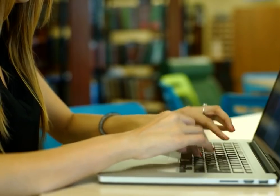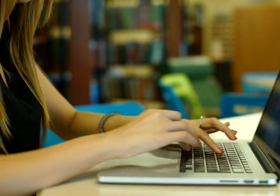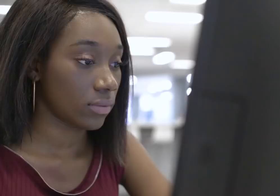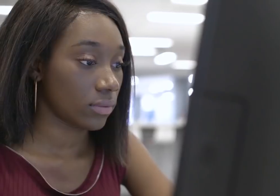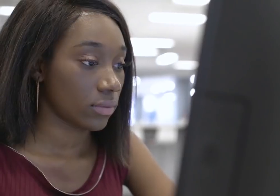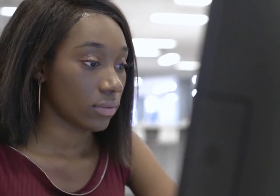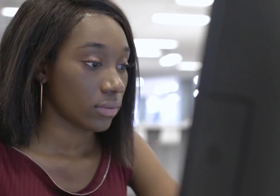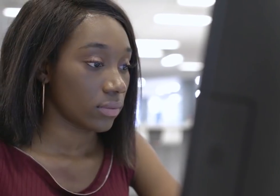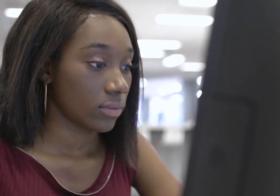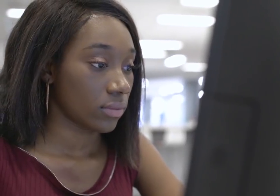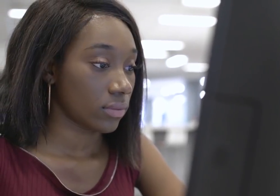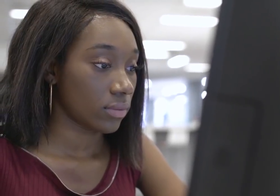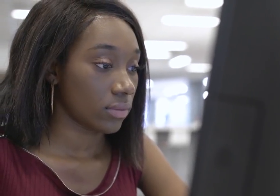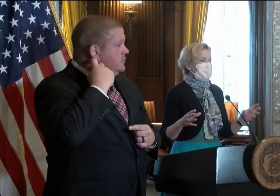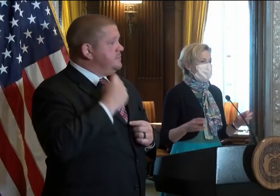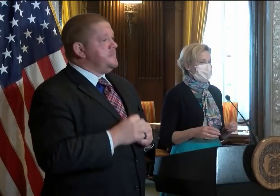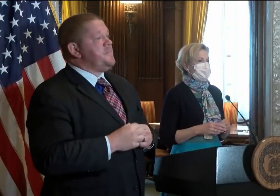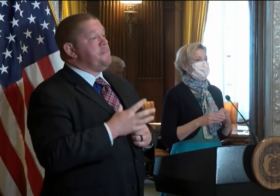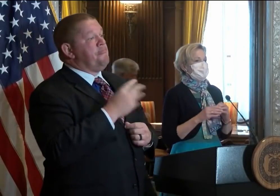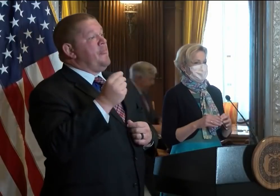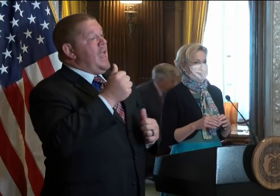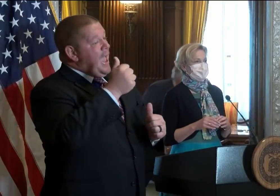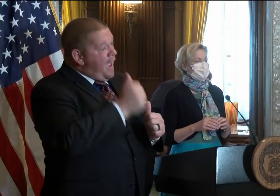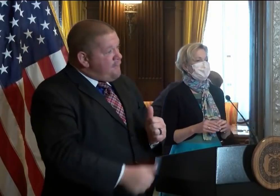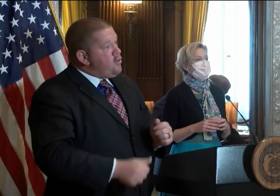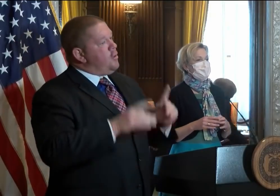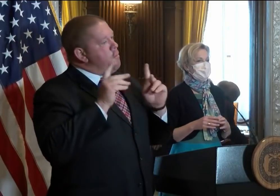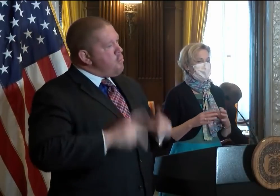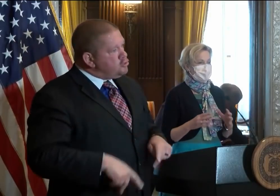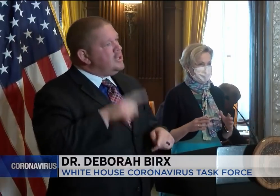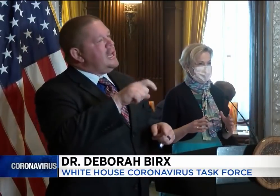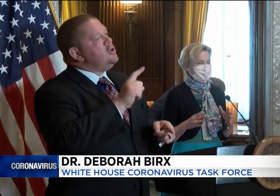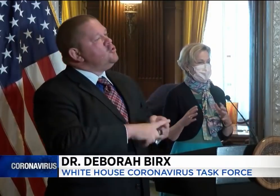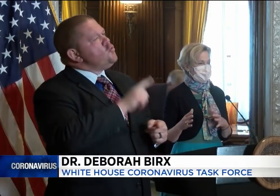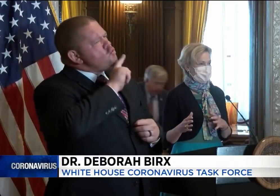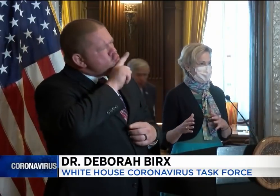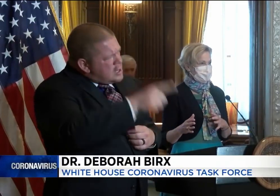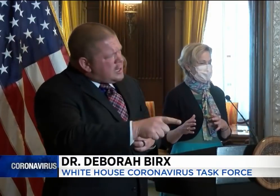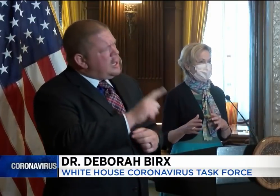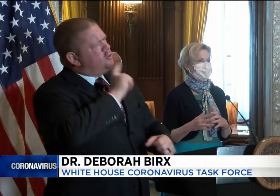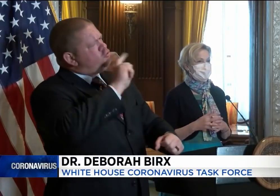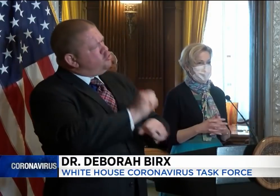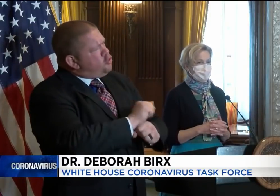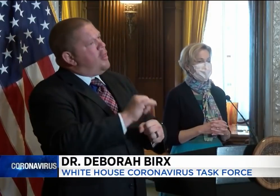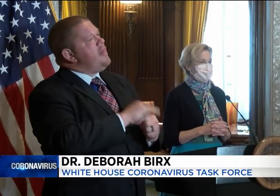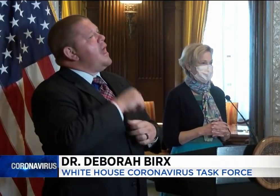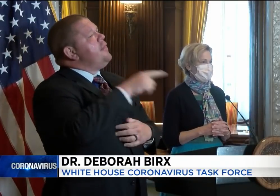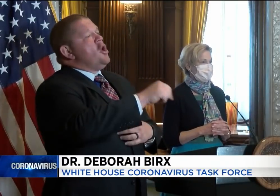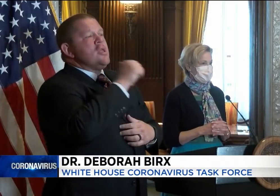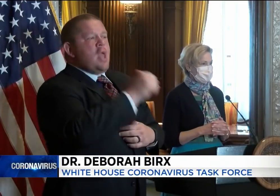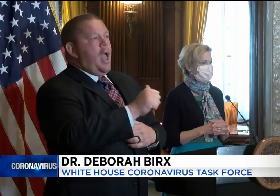to remote learning for 2 weeks. Every person needs to really ensure that they're